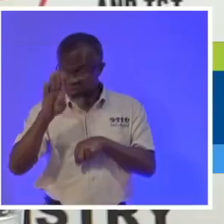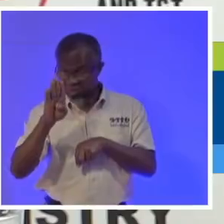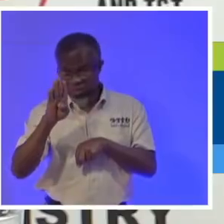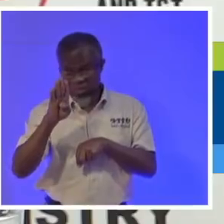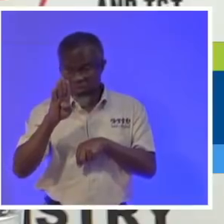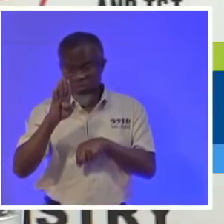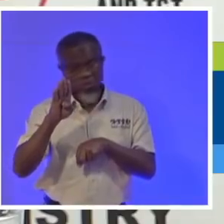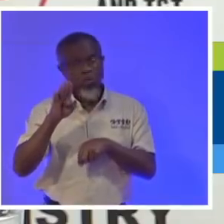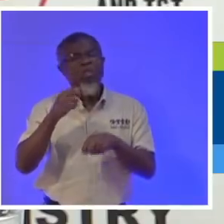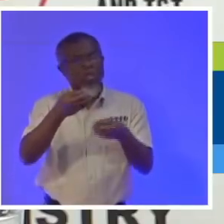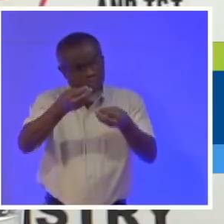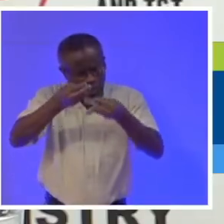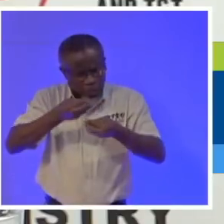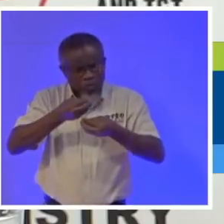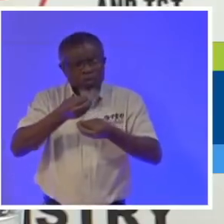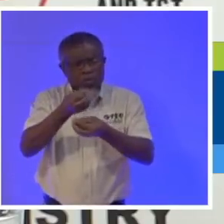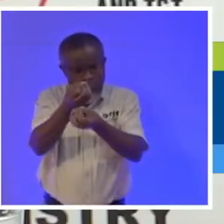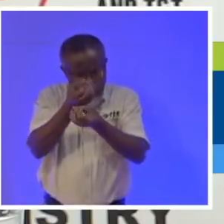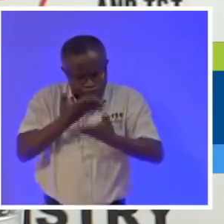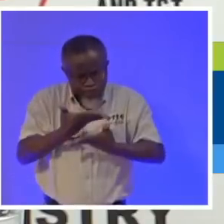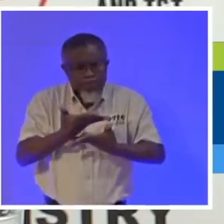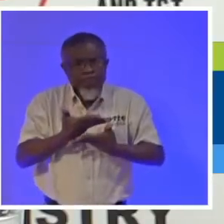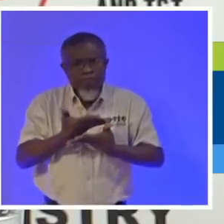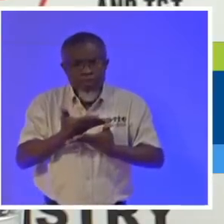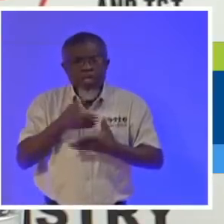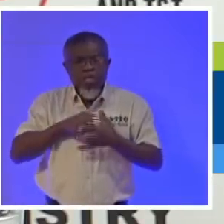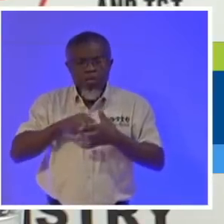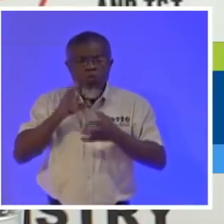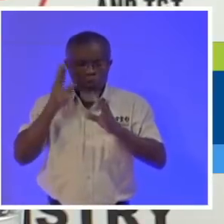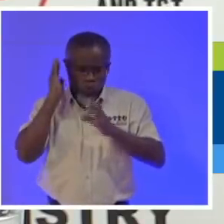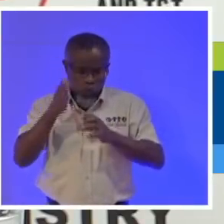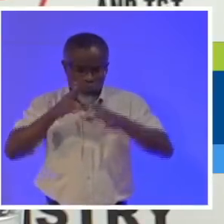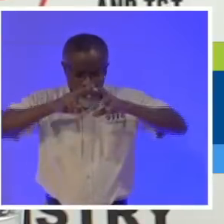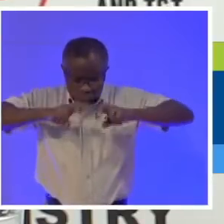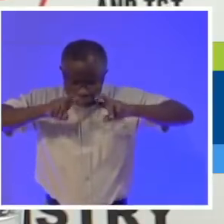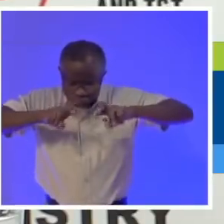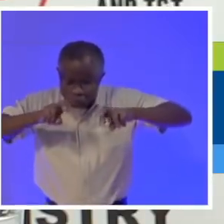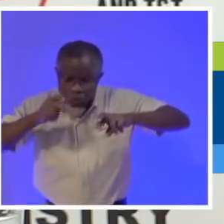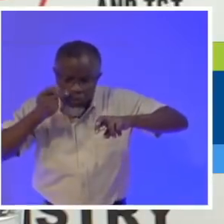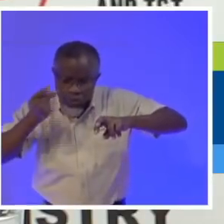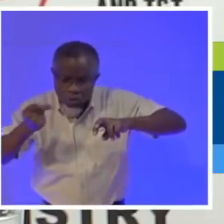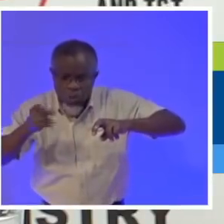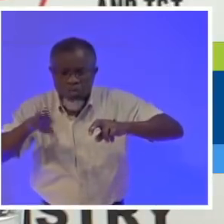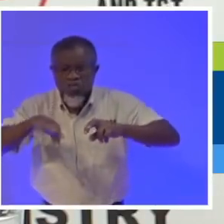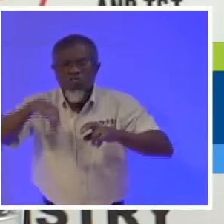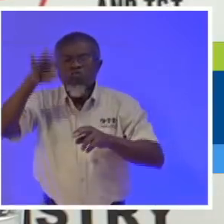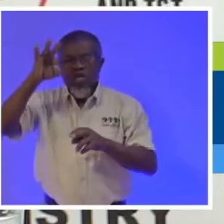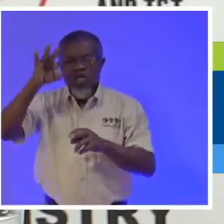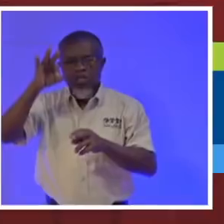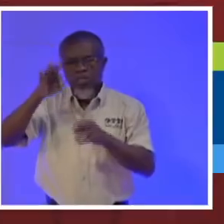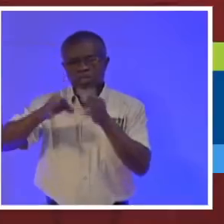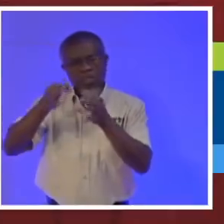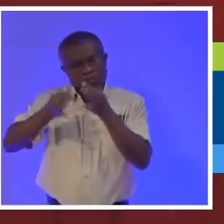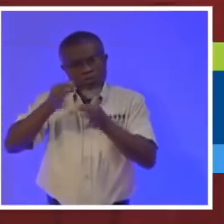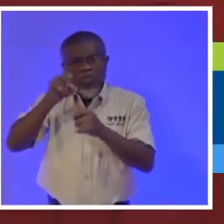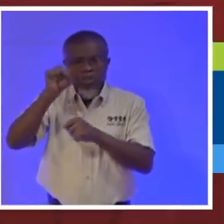if you send it to us, we can do that. What was the second part of the question?